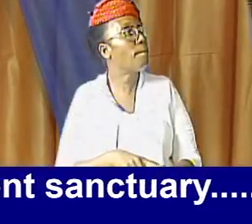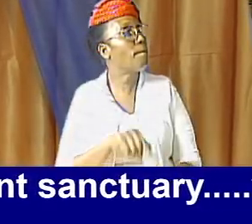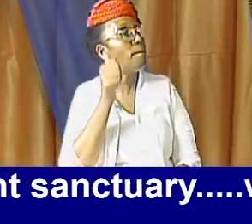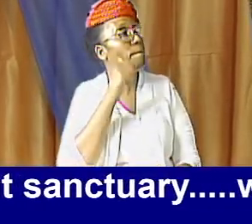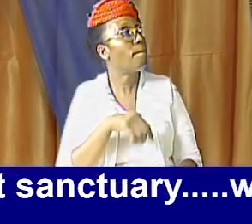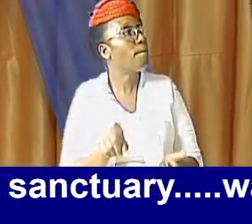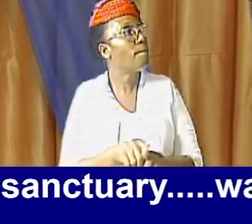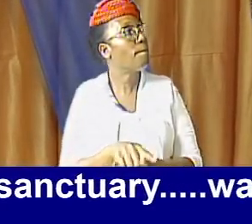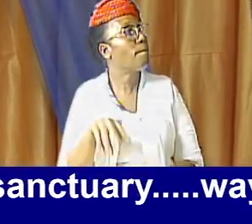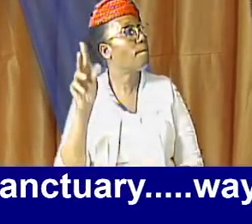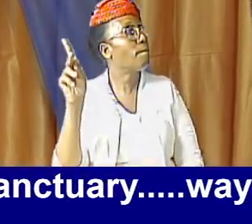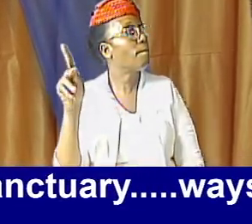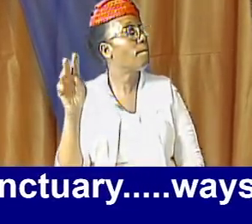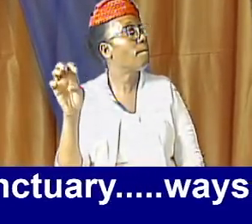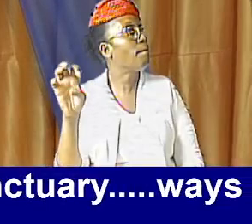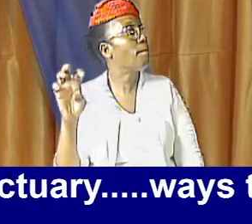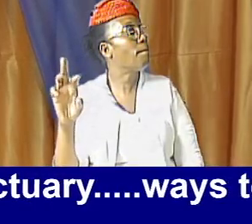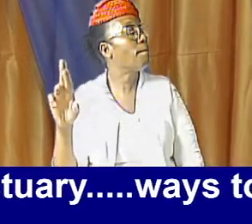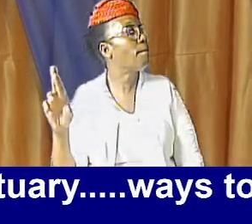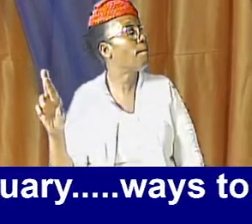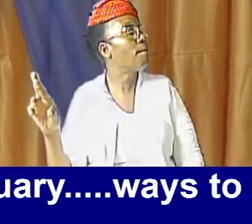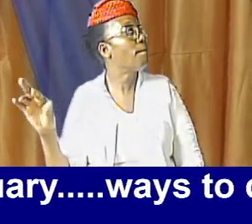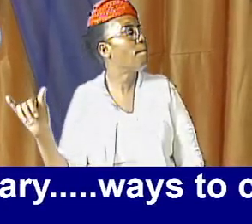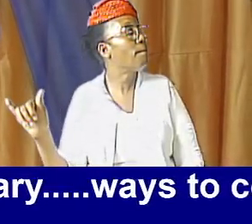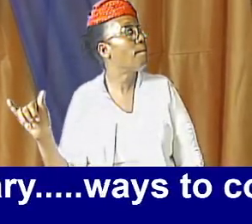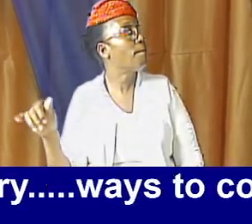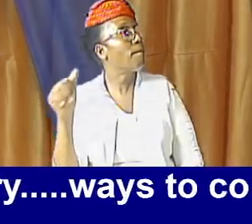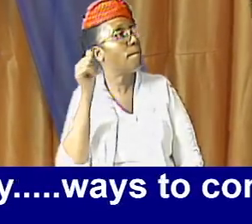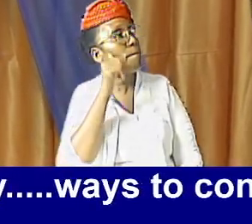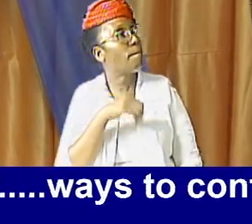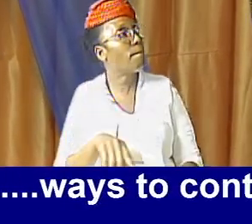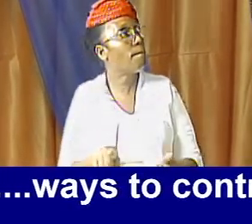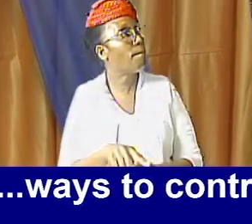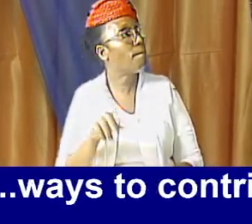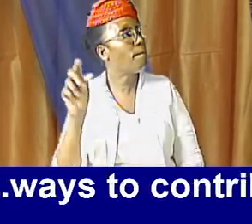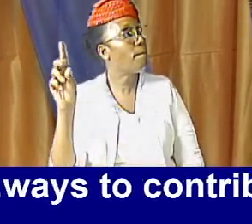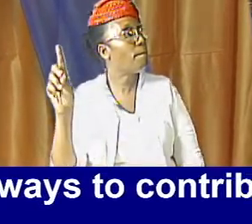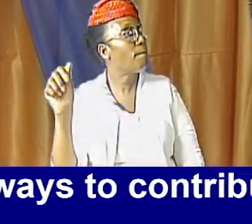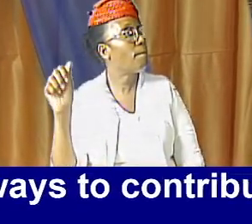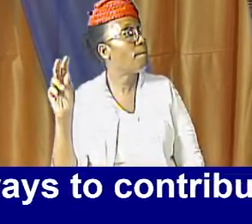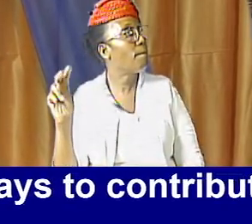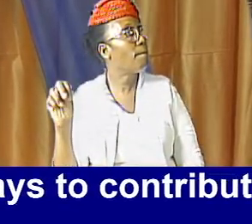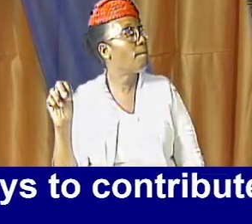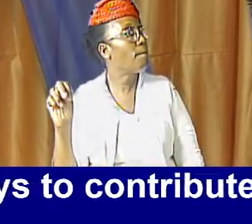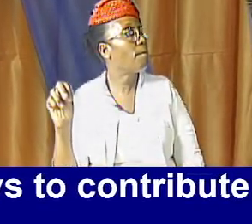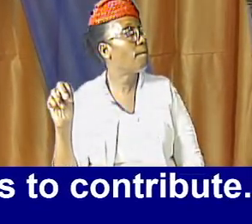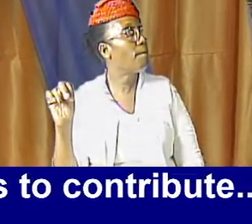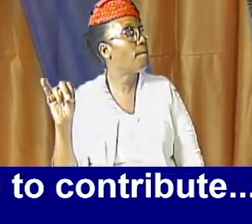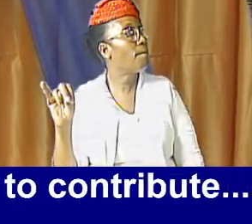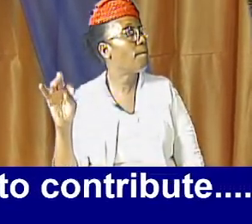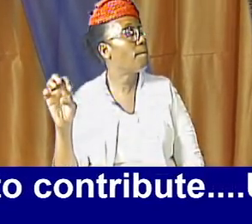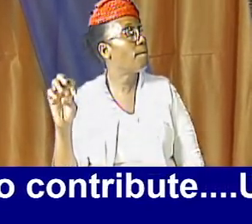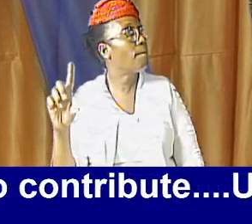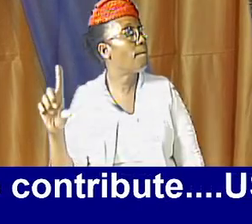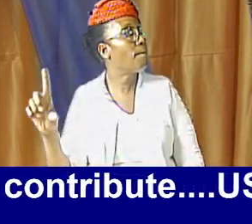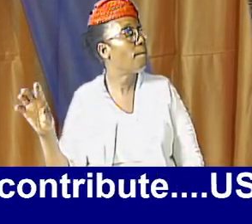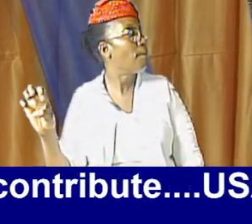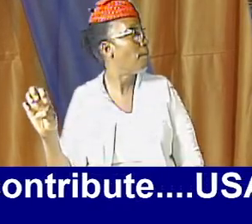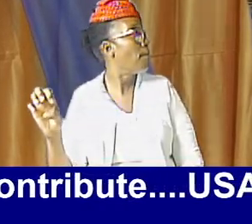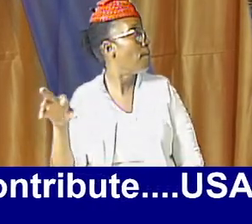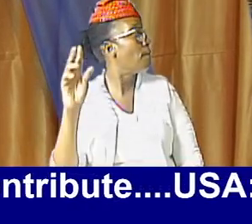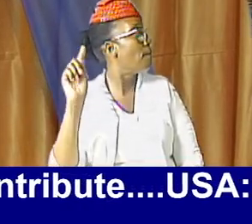Kerry, Sister Ian, and Sister Danielle. They're going to come and they're going to testify. Praise the Lord. Praise the